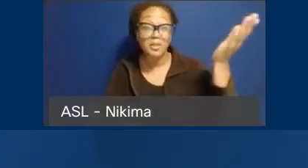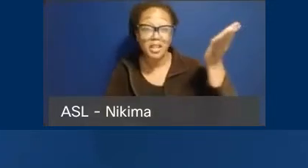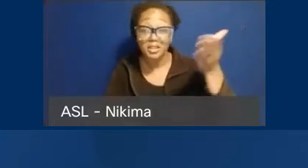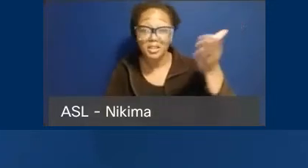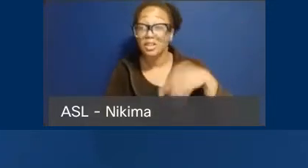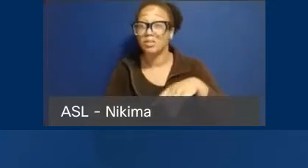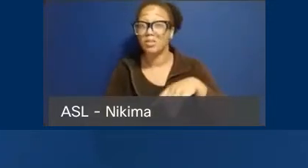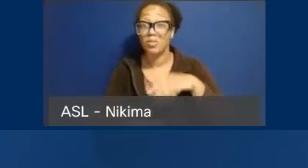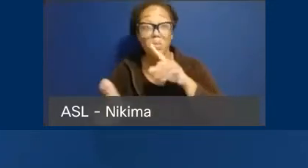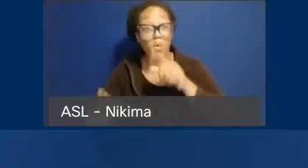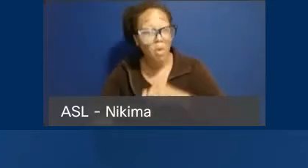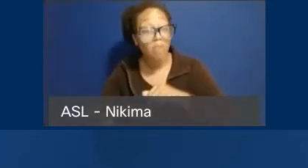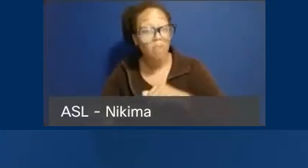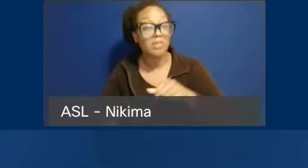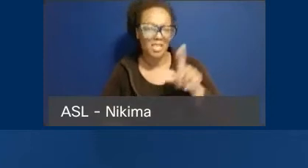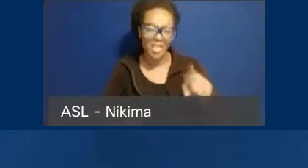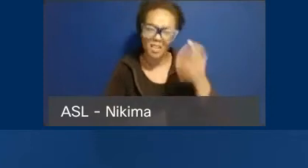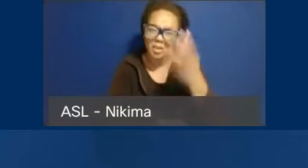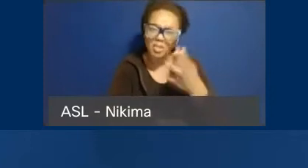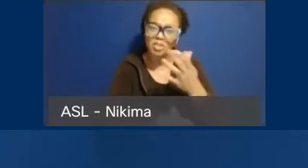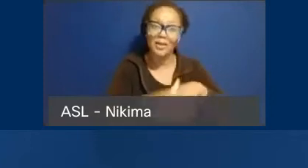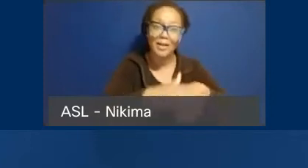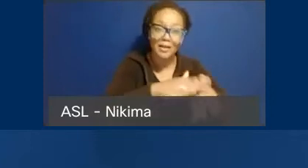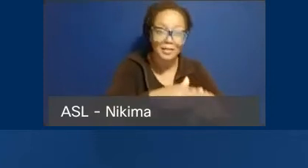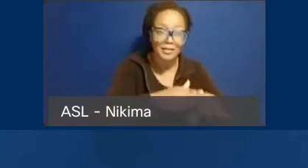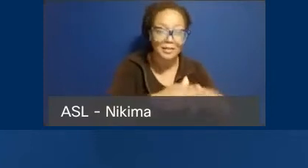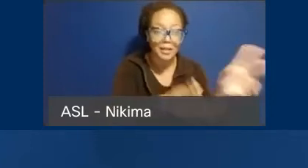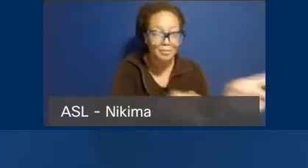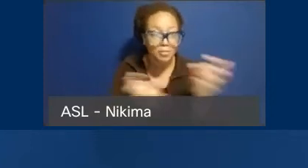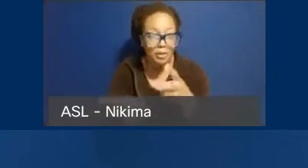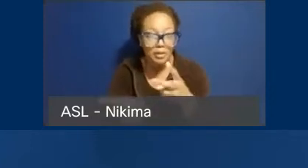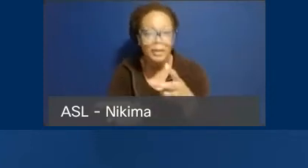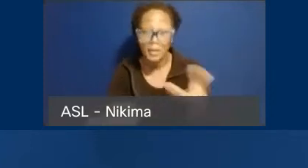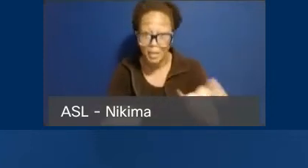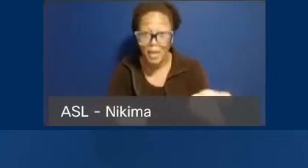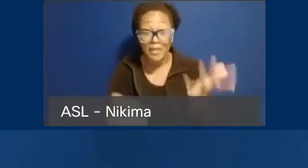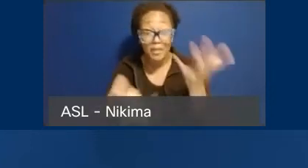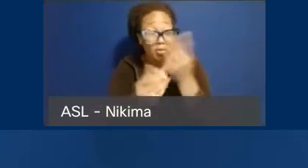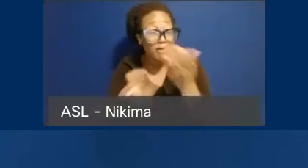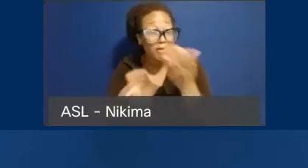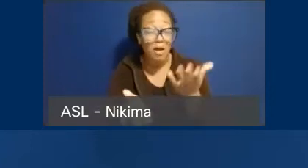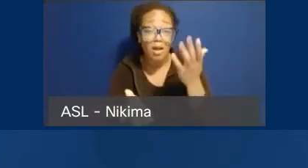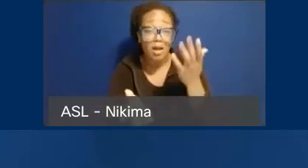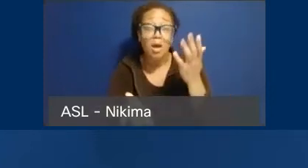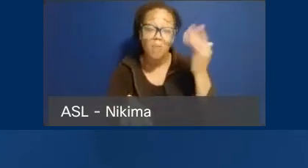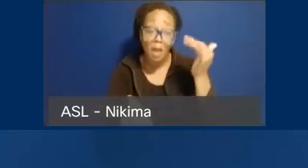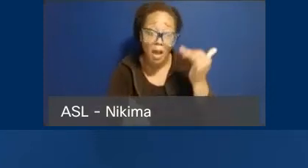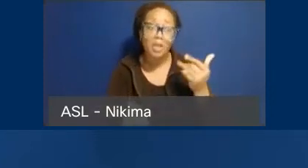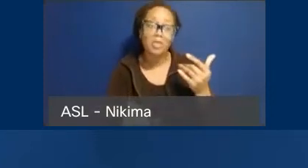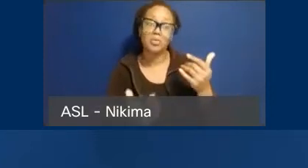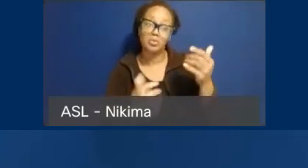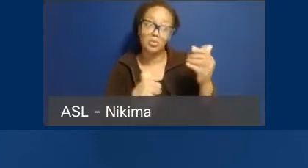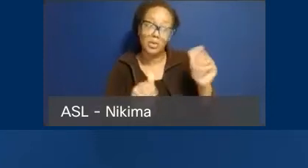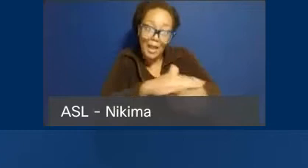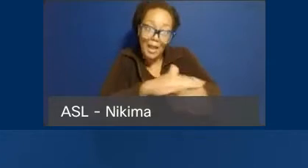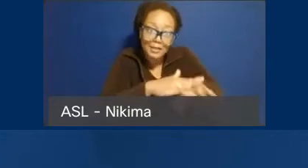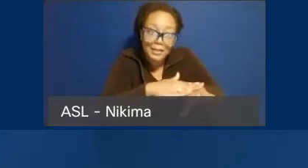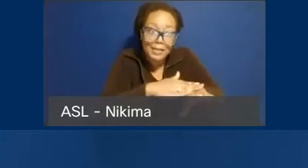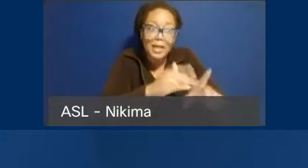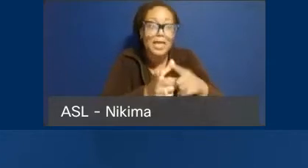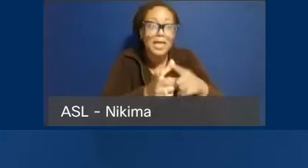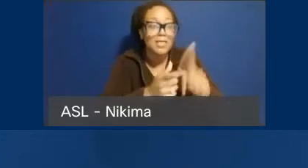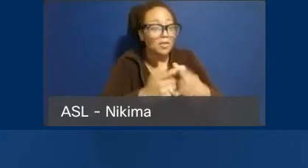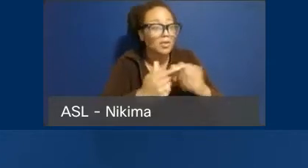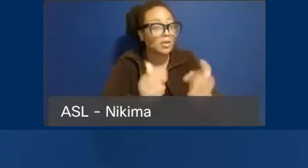that's the beauty of the data that we have, that you can actually present it in a multitude